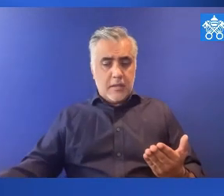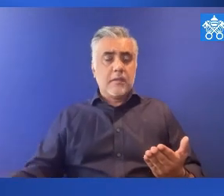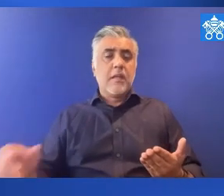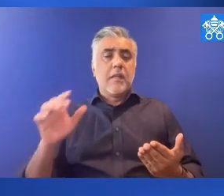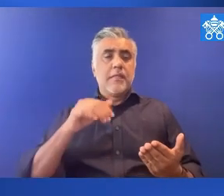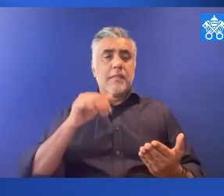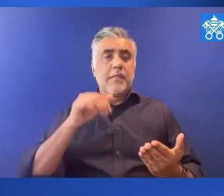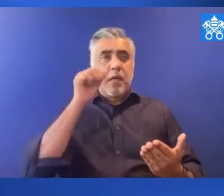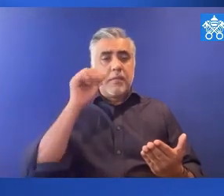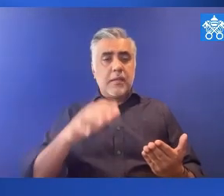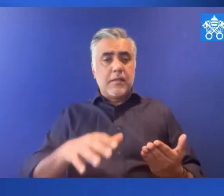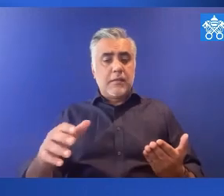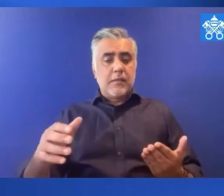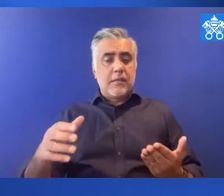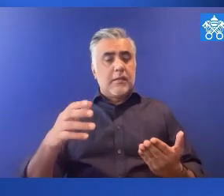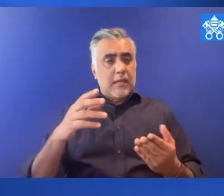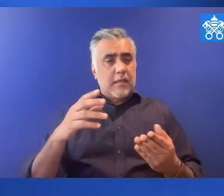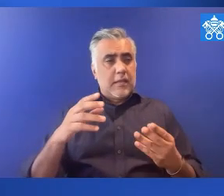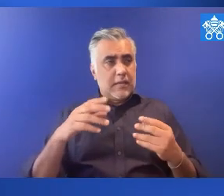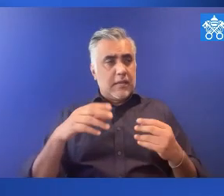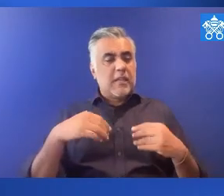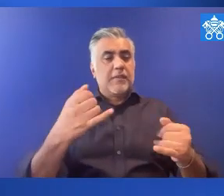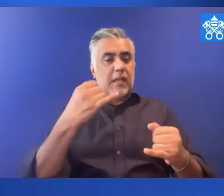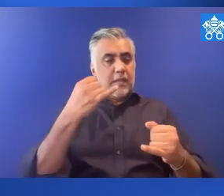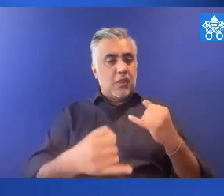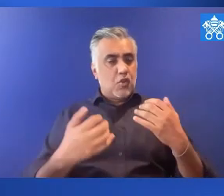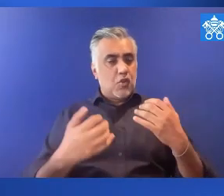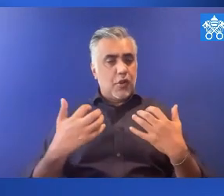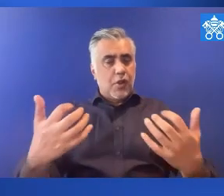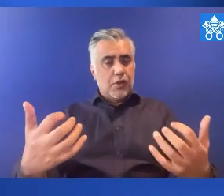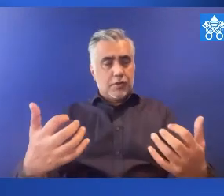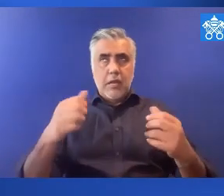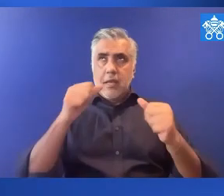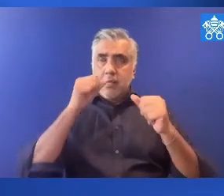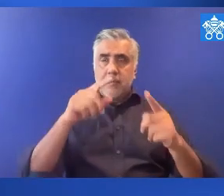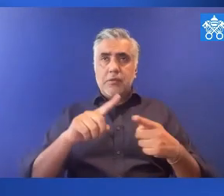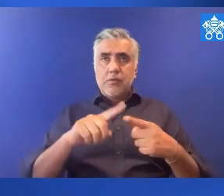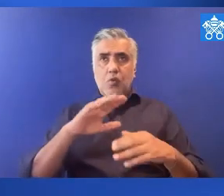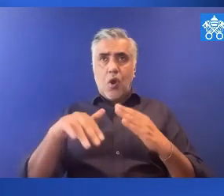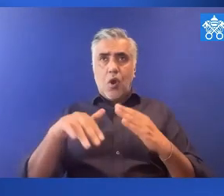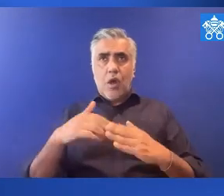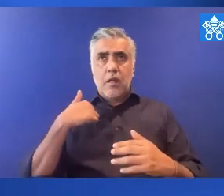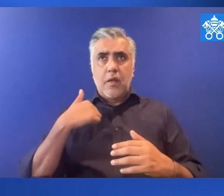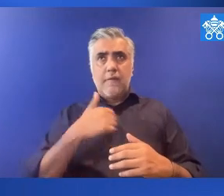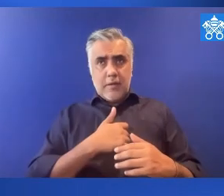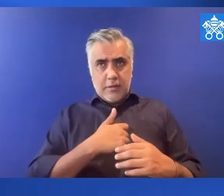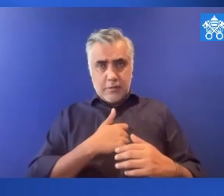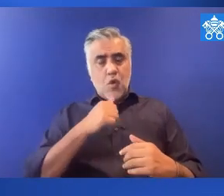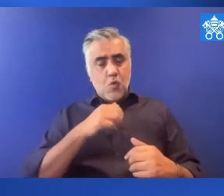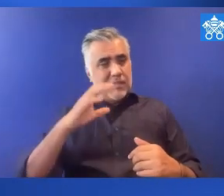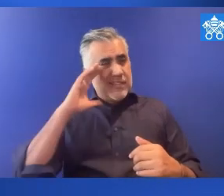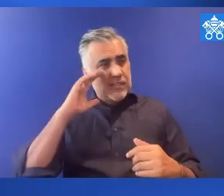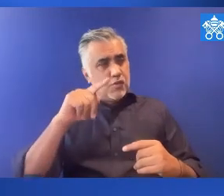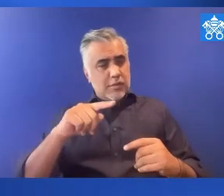of blessings. And of course, that blessing that the Holy Father gives at the end of the audience extends to all of